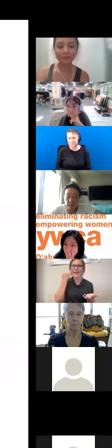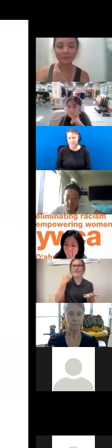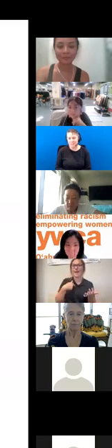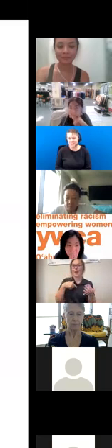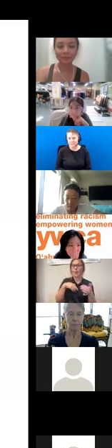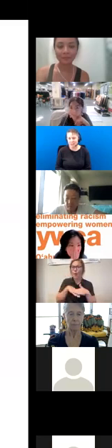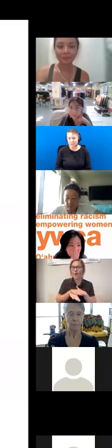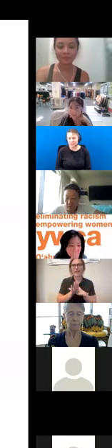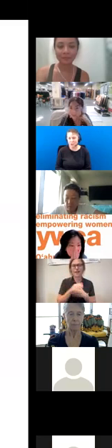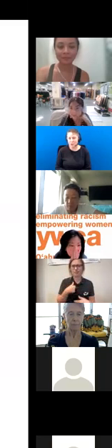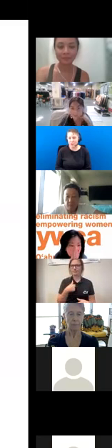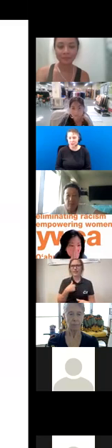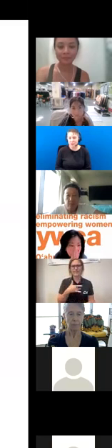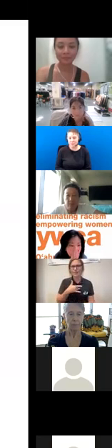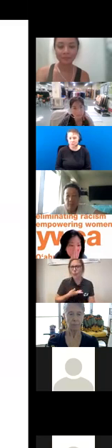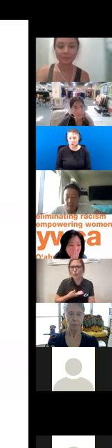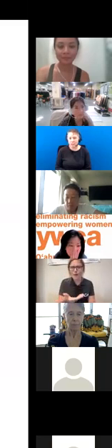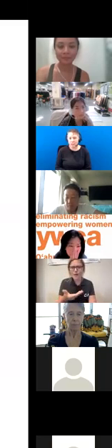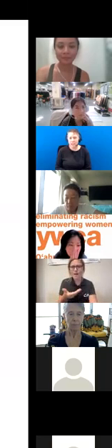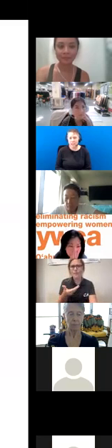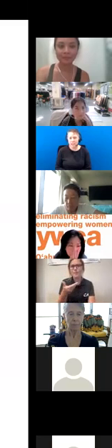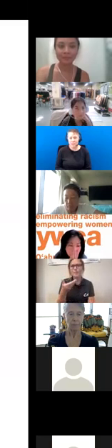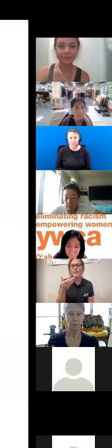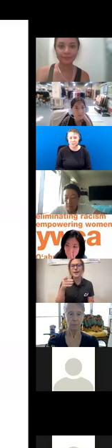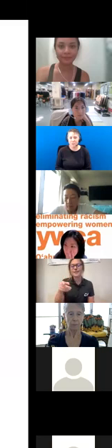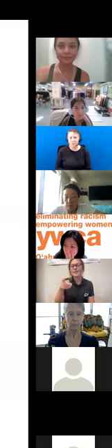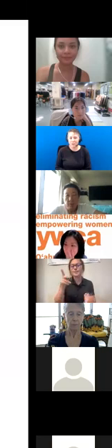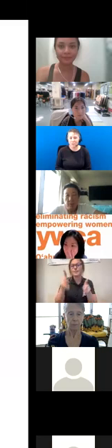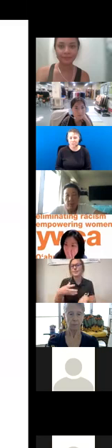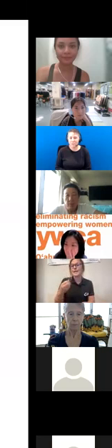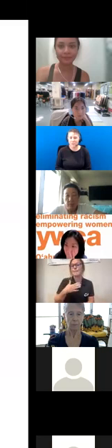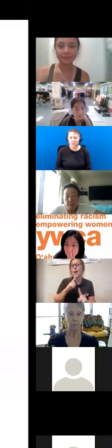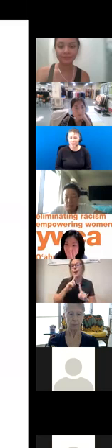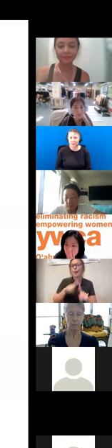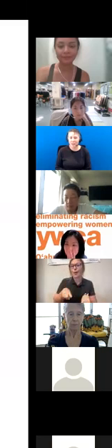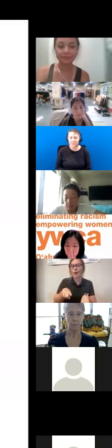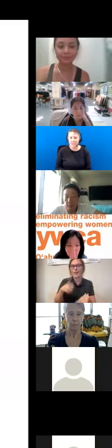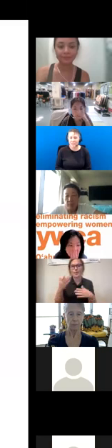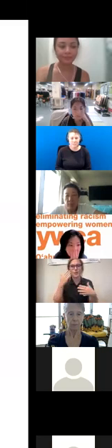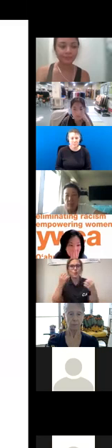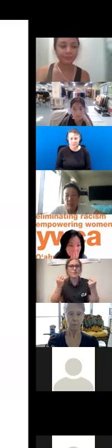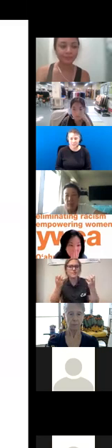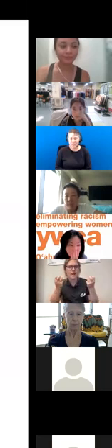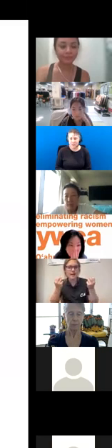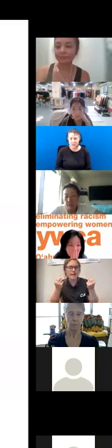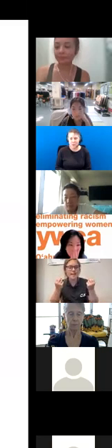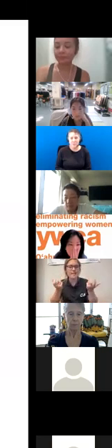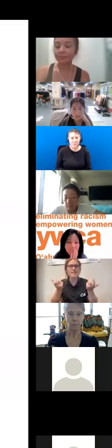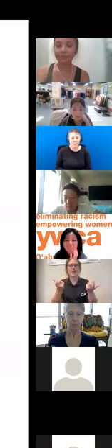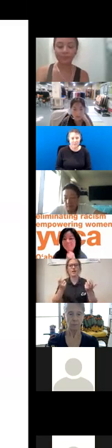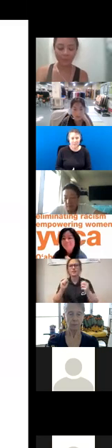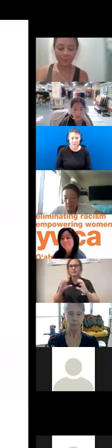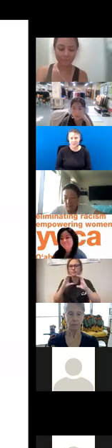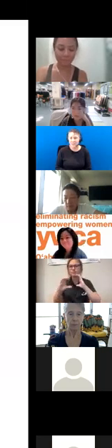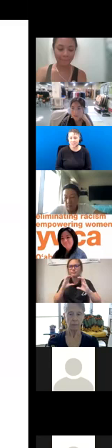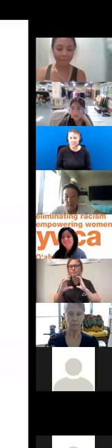Sign Language as my first language. So if I walk in, I just feel so welcome. And the person that takes my order,